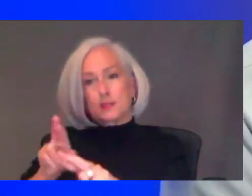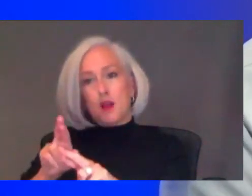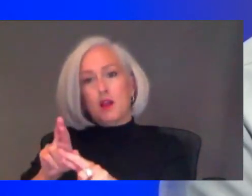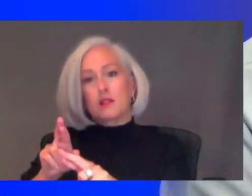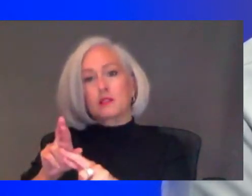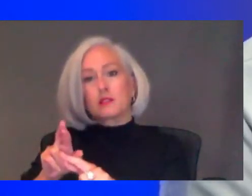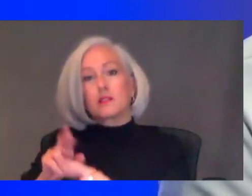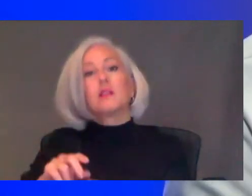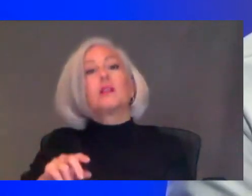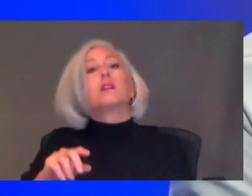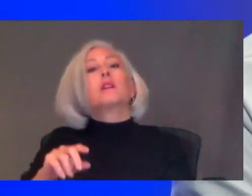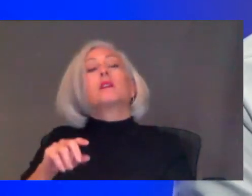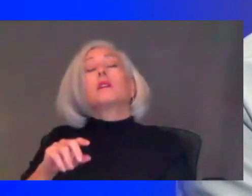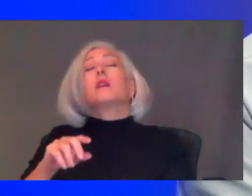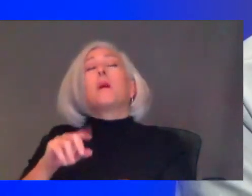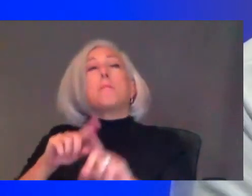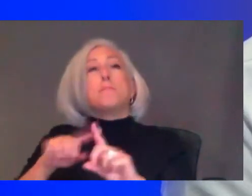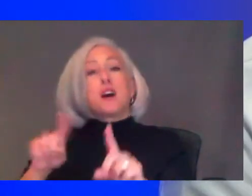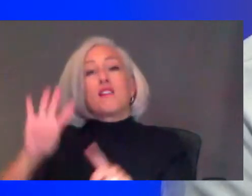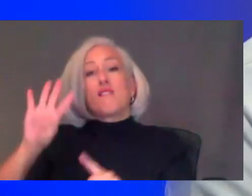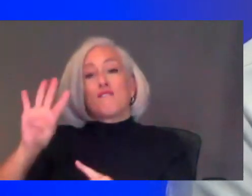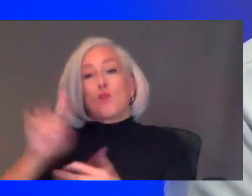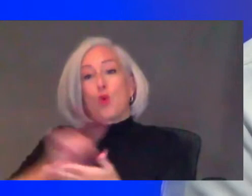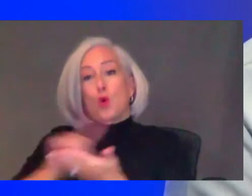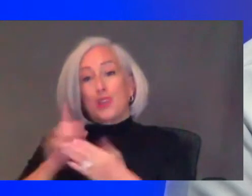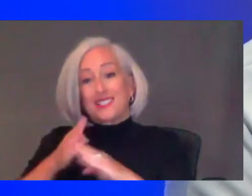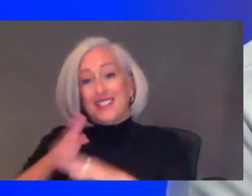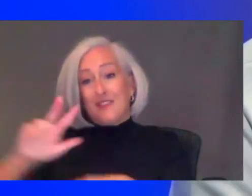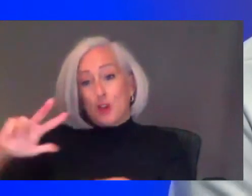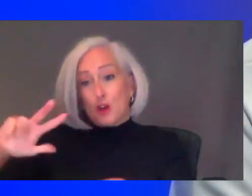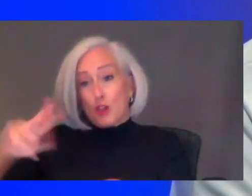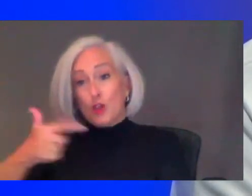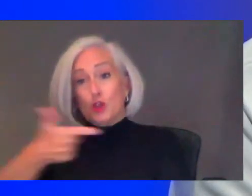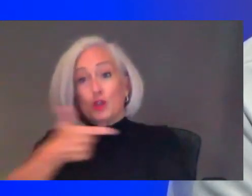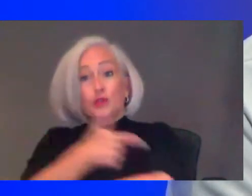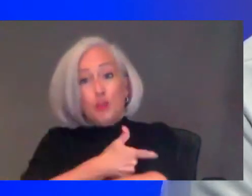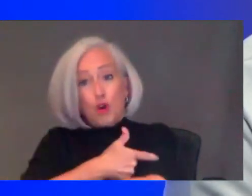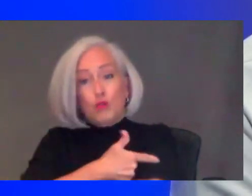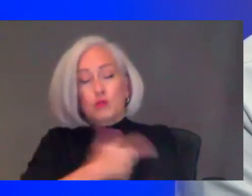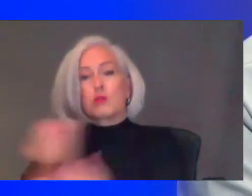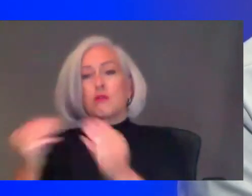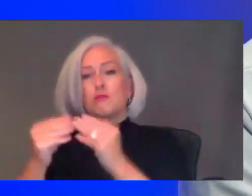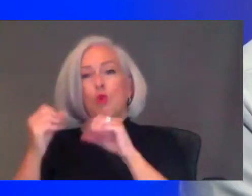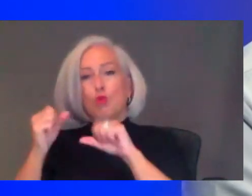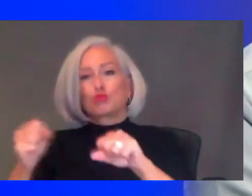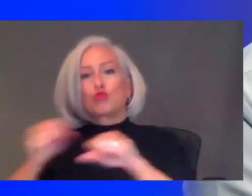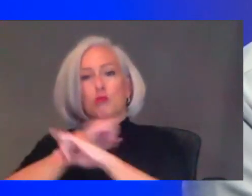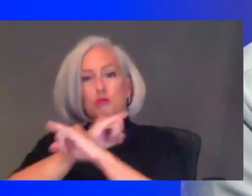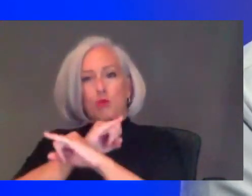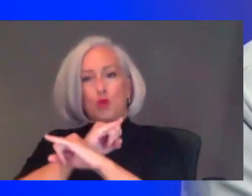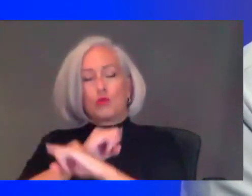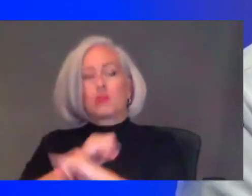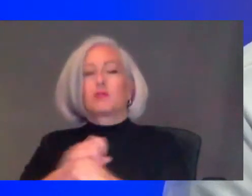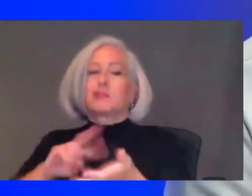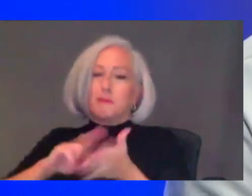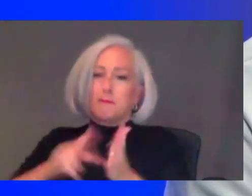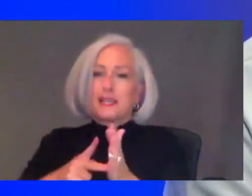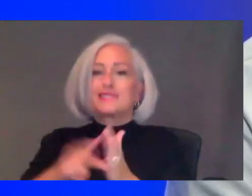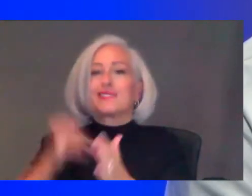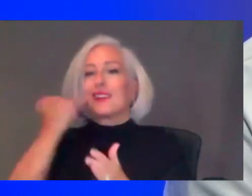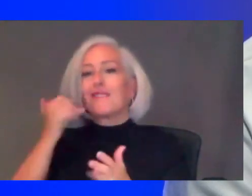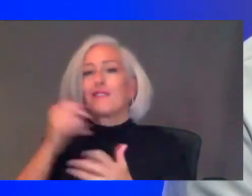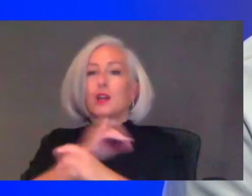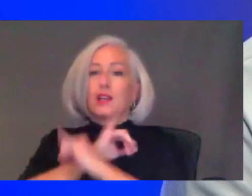are completely different dynamics in terms of adequate efficacy in an immune-compromised patient versus the